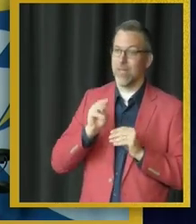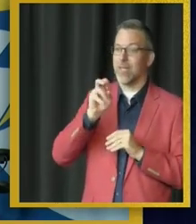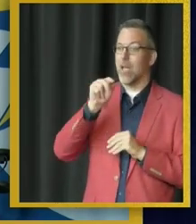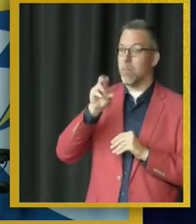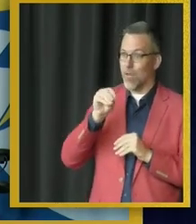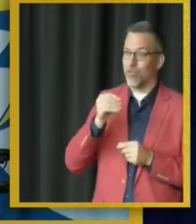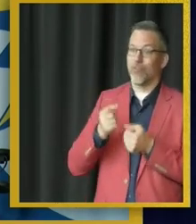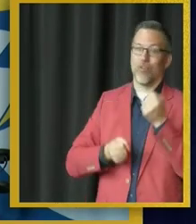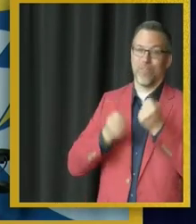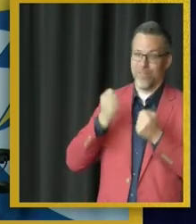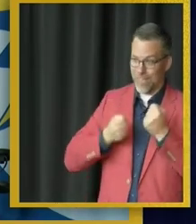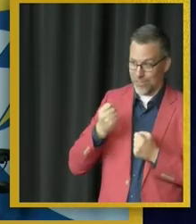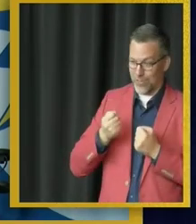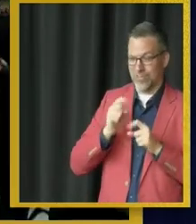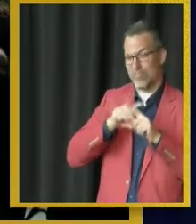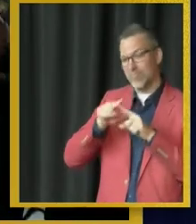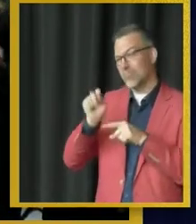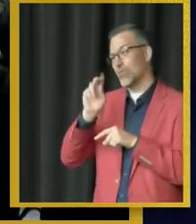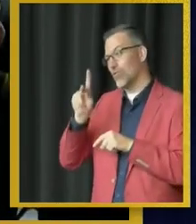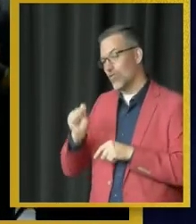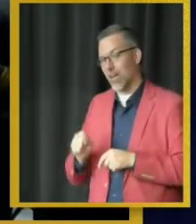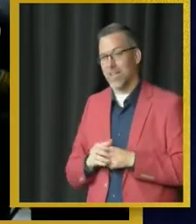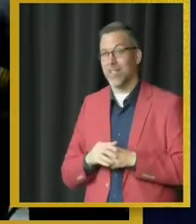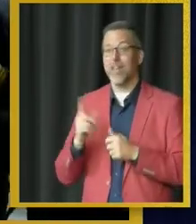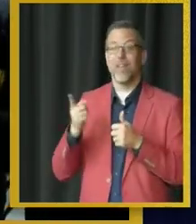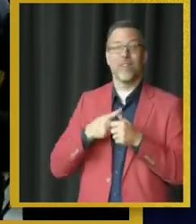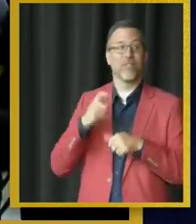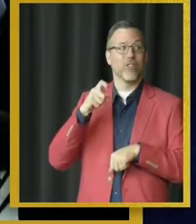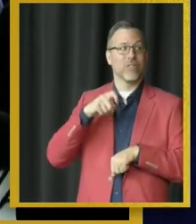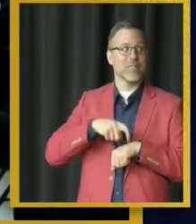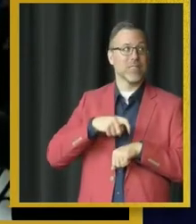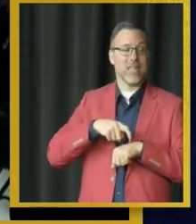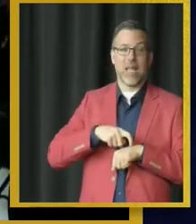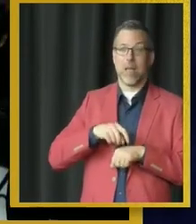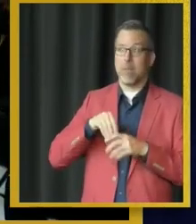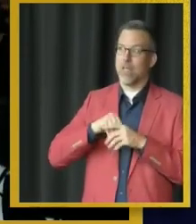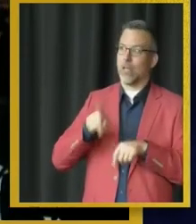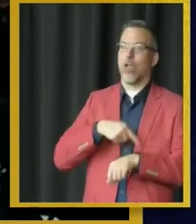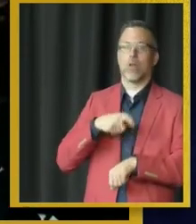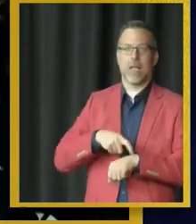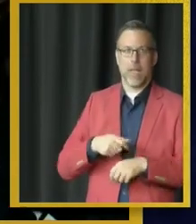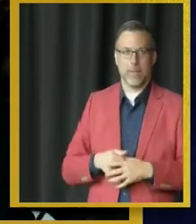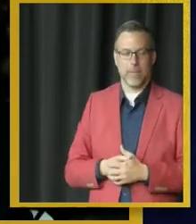vehicles. Yes, first time in a long time.